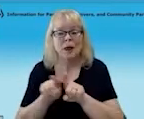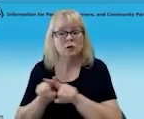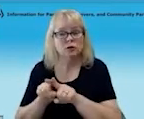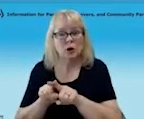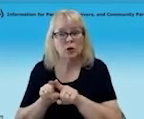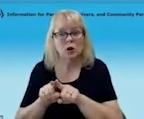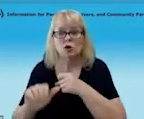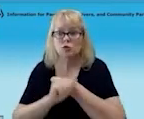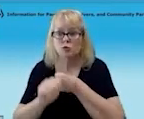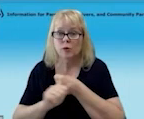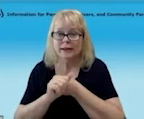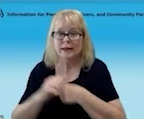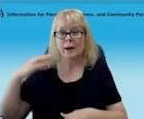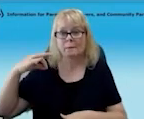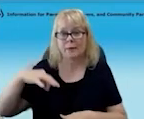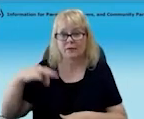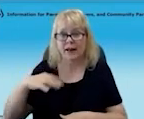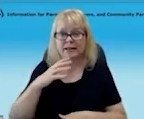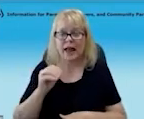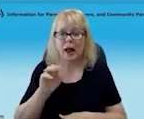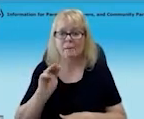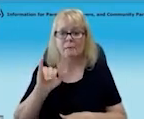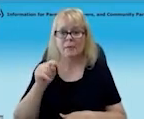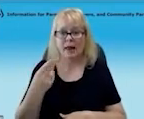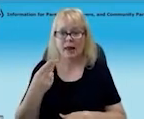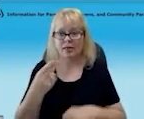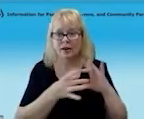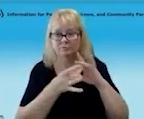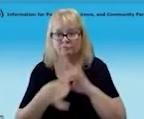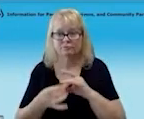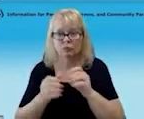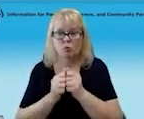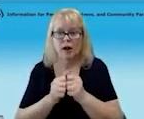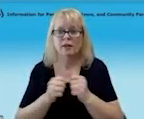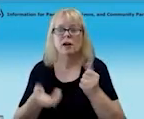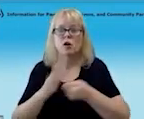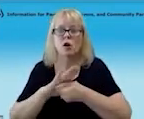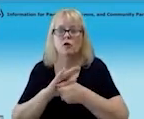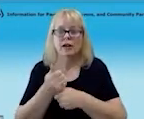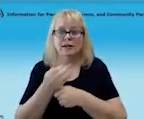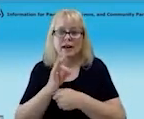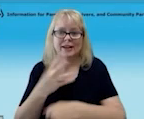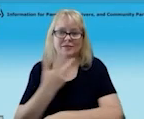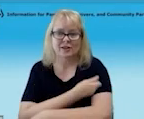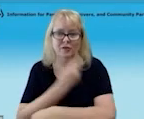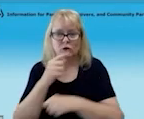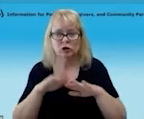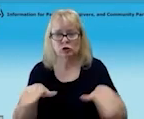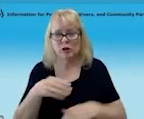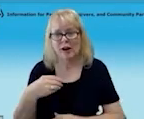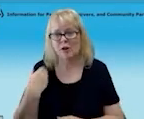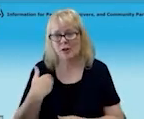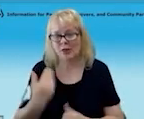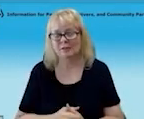where to find resources and credible information on vaccine safety. They will also share information on